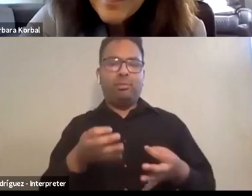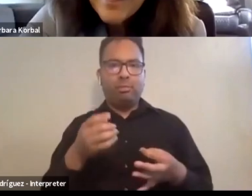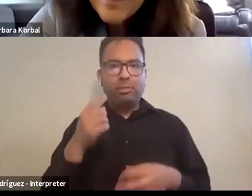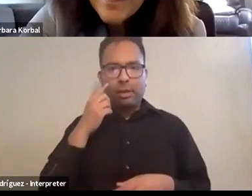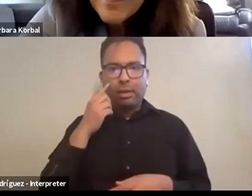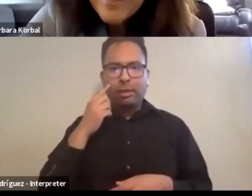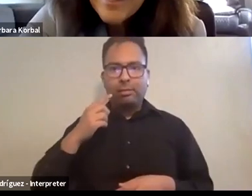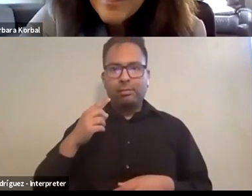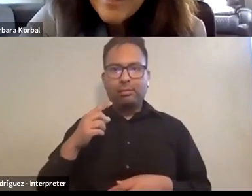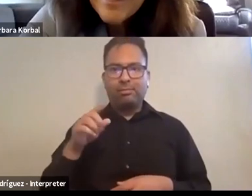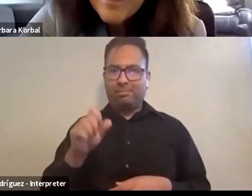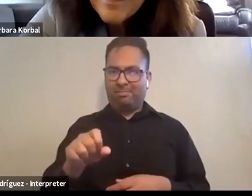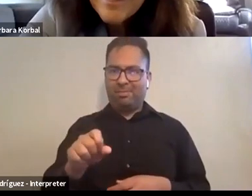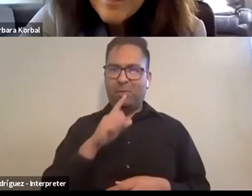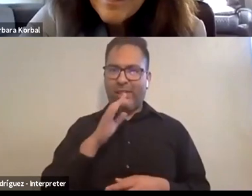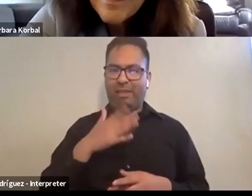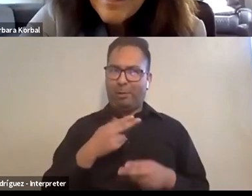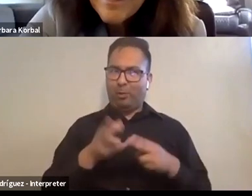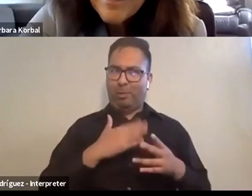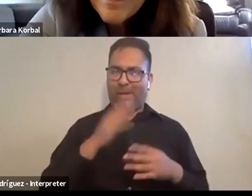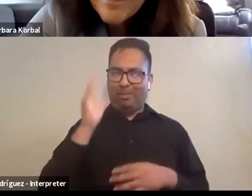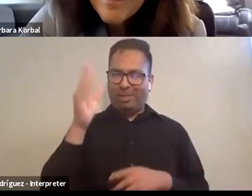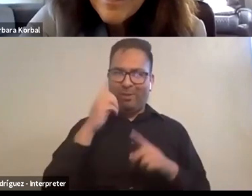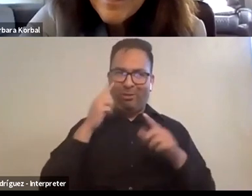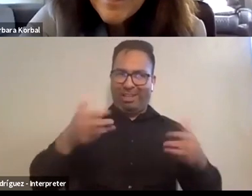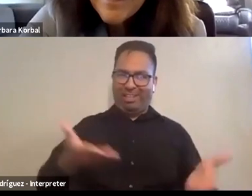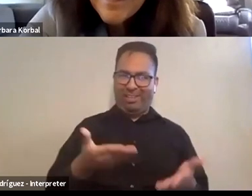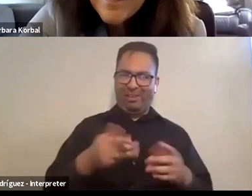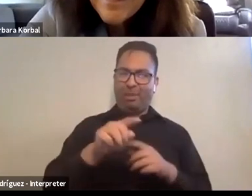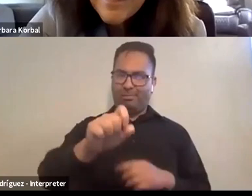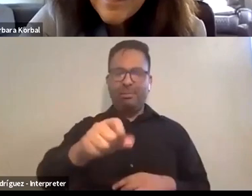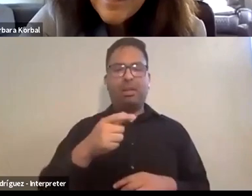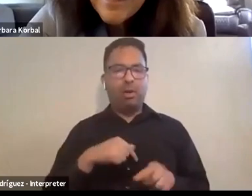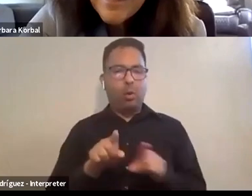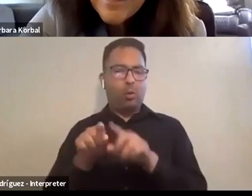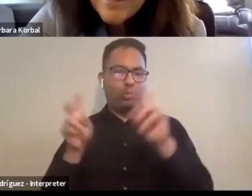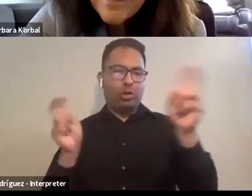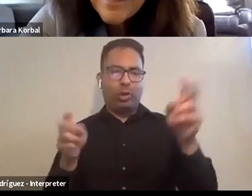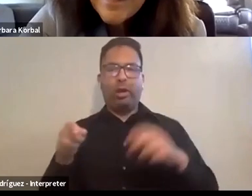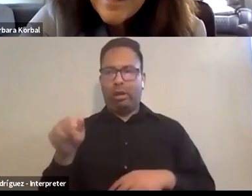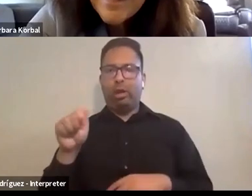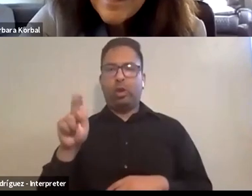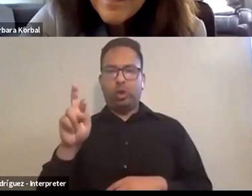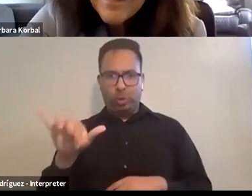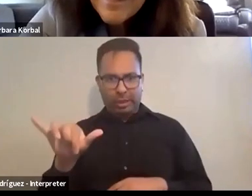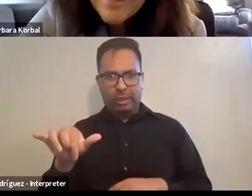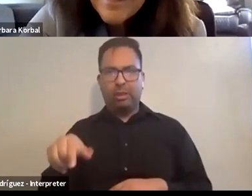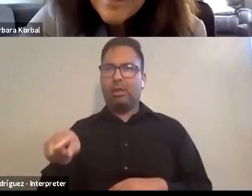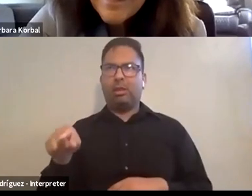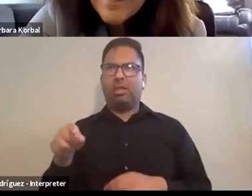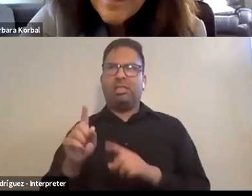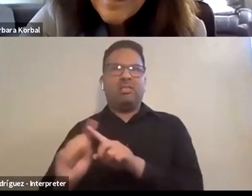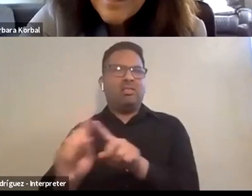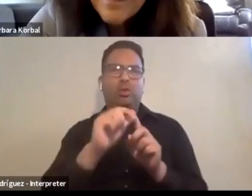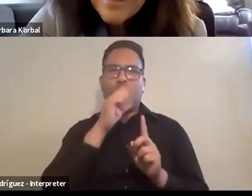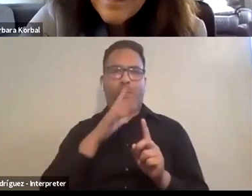I shortened my presentation, but I also, you know, quoted Audre Rich and all these women that I looked